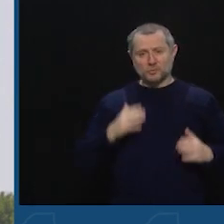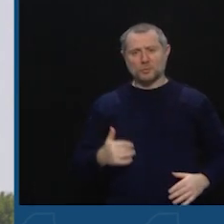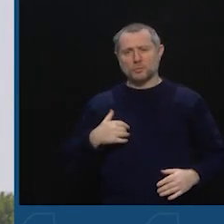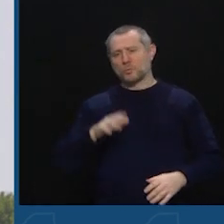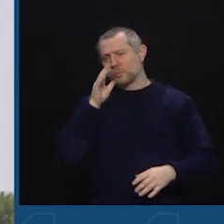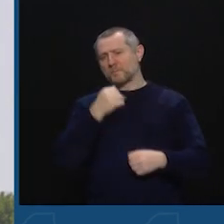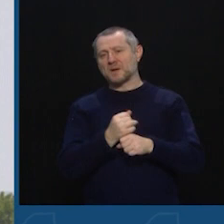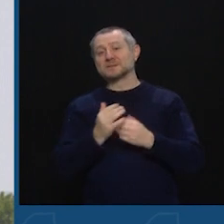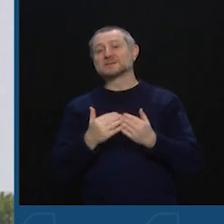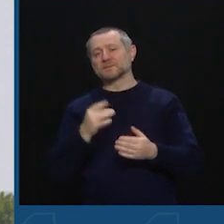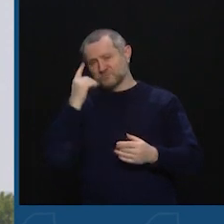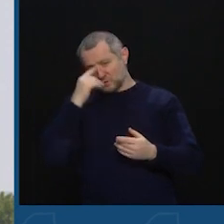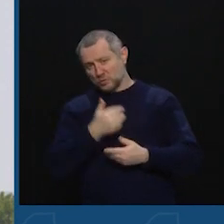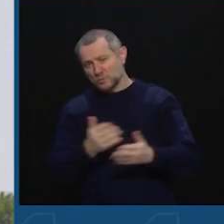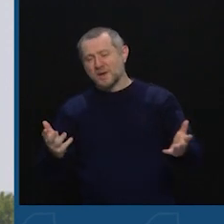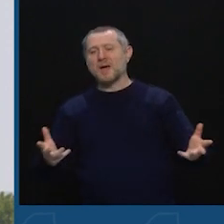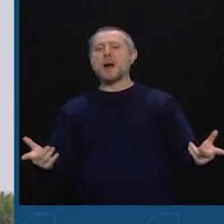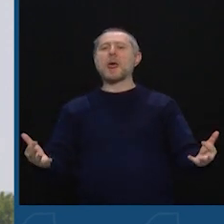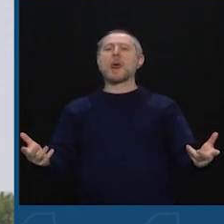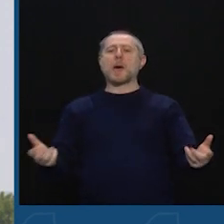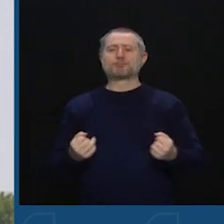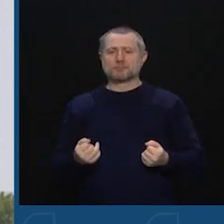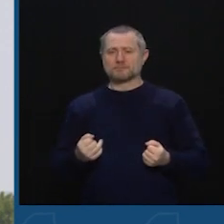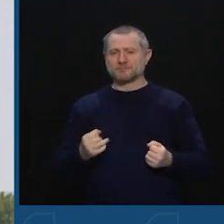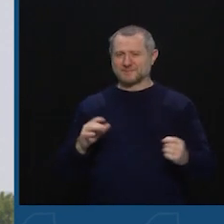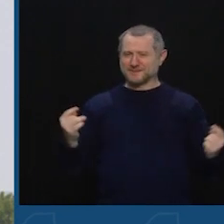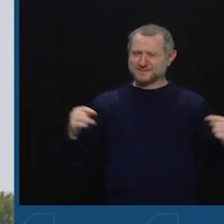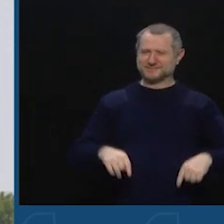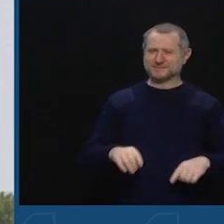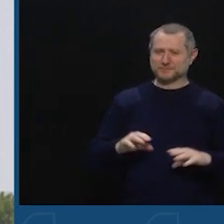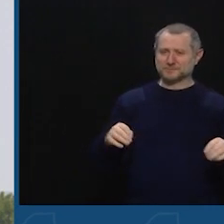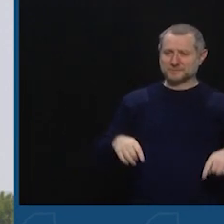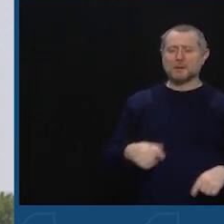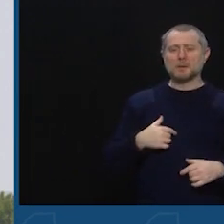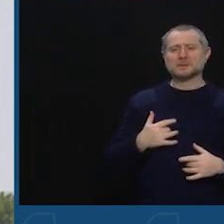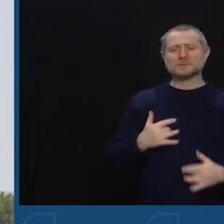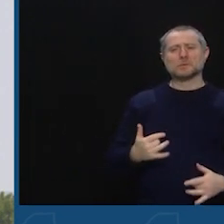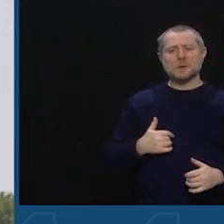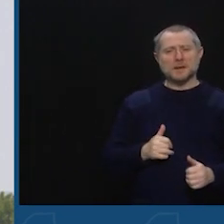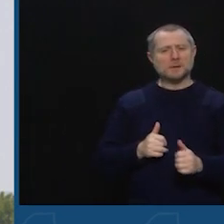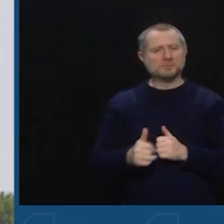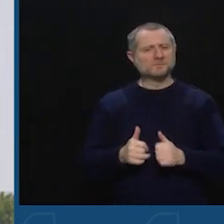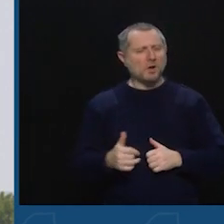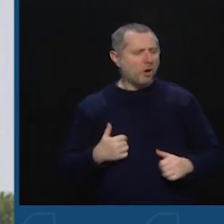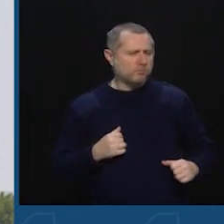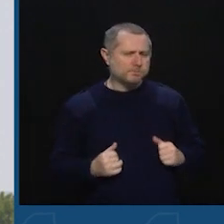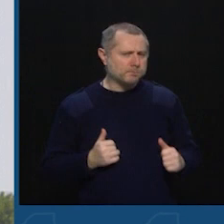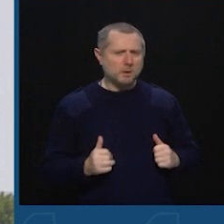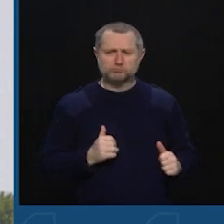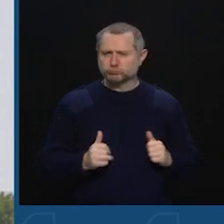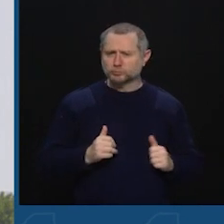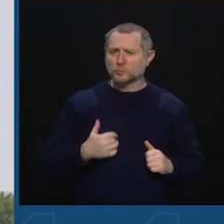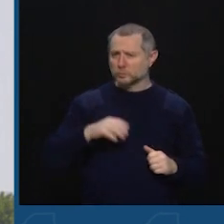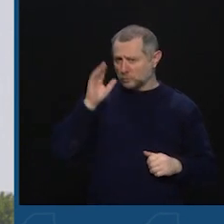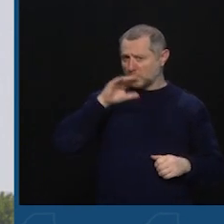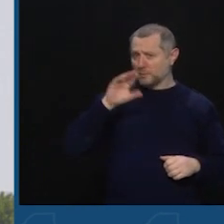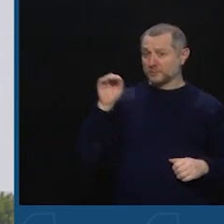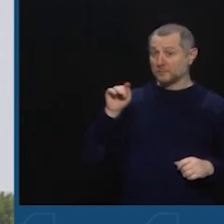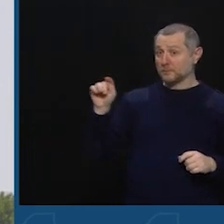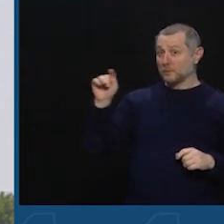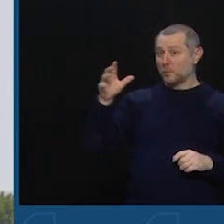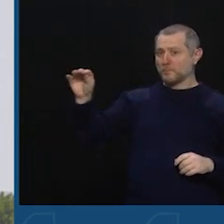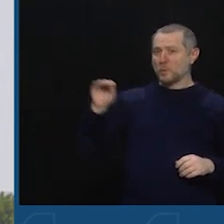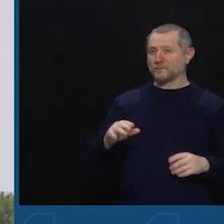for you. Because I'm competitive. I know that there are companies out there looking to expand, trying to find a home